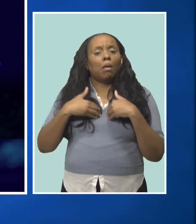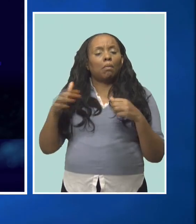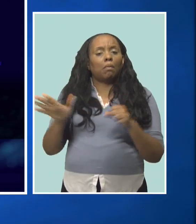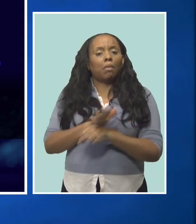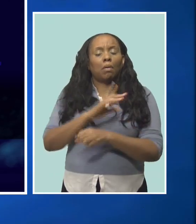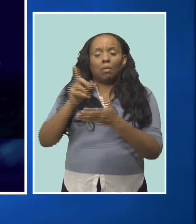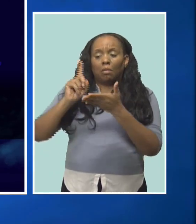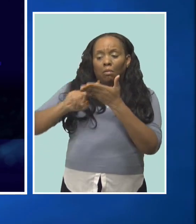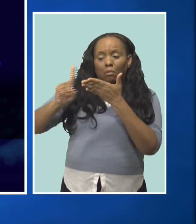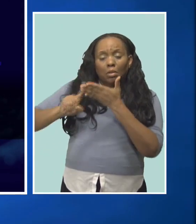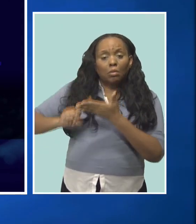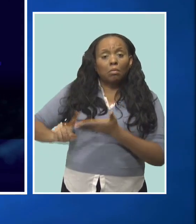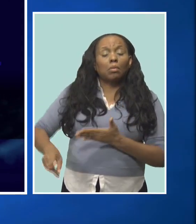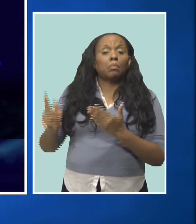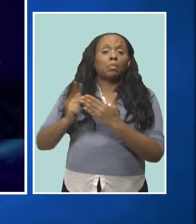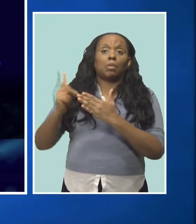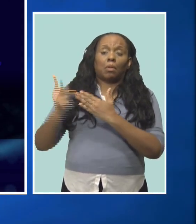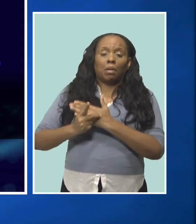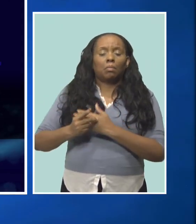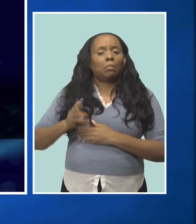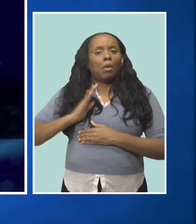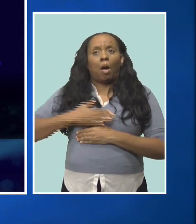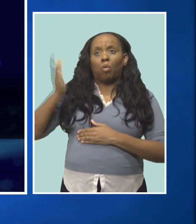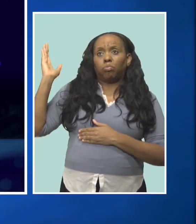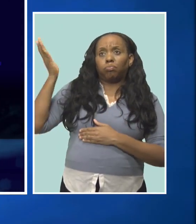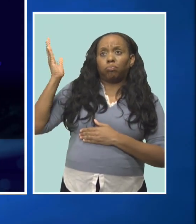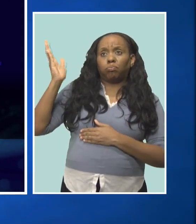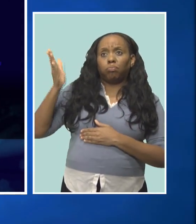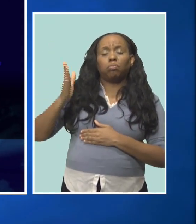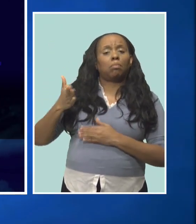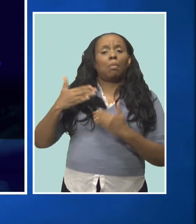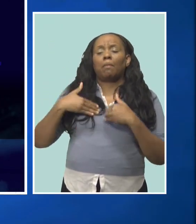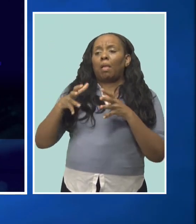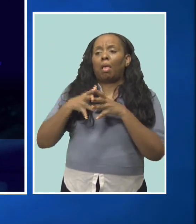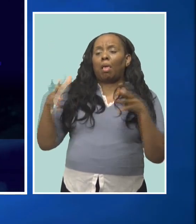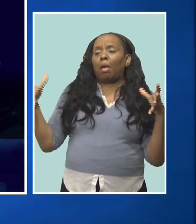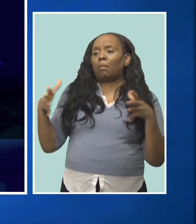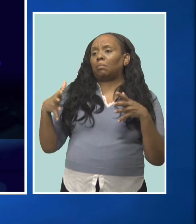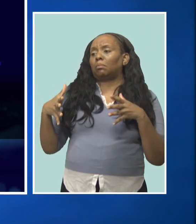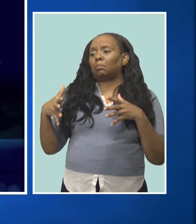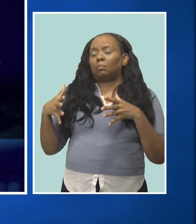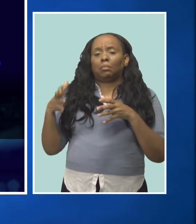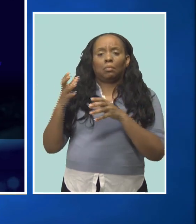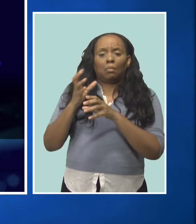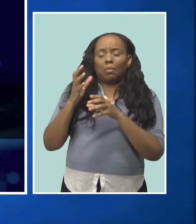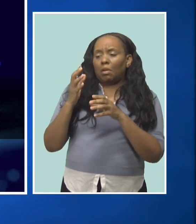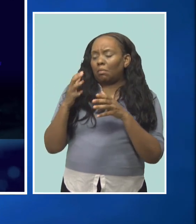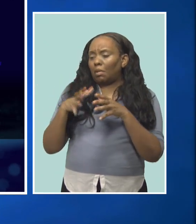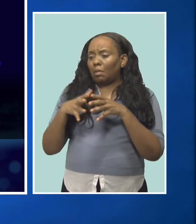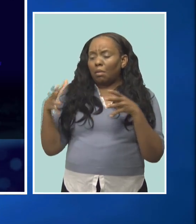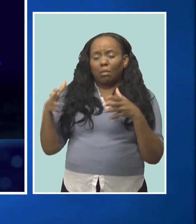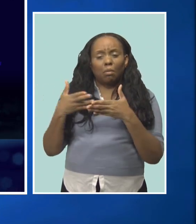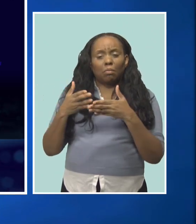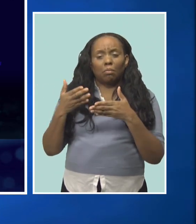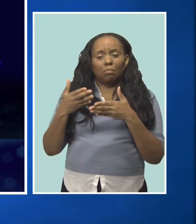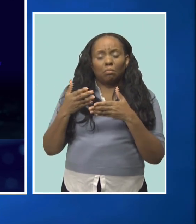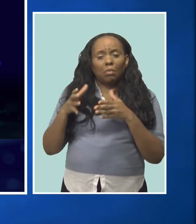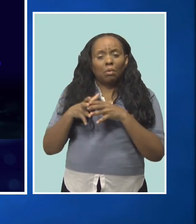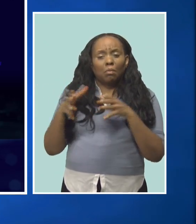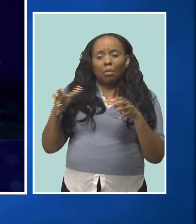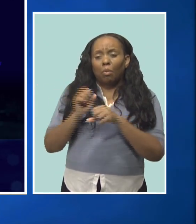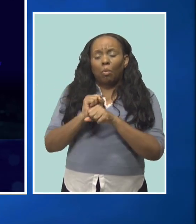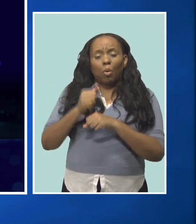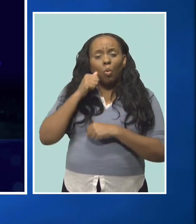with our lecturers doing research on everything from mothering, unpaid care work, and how women in